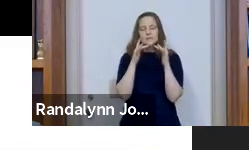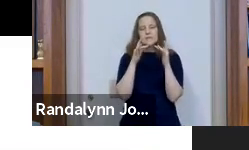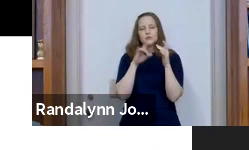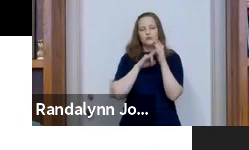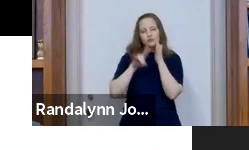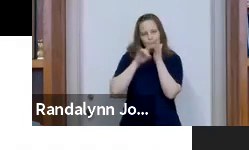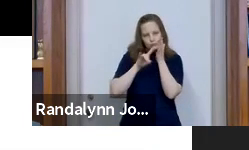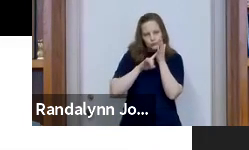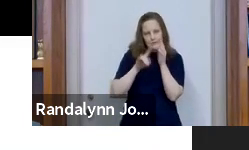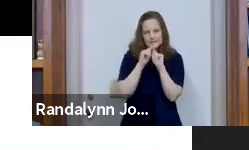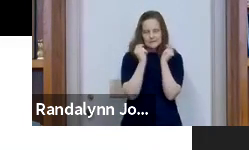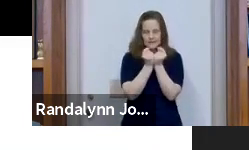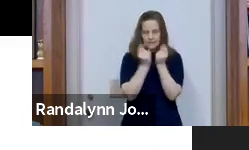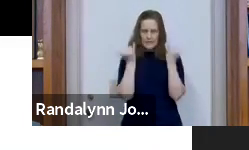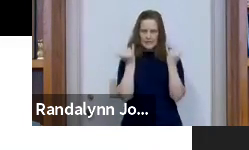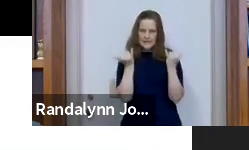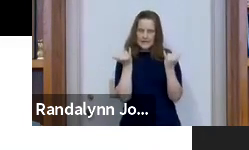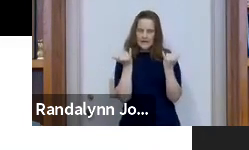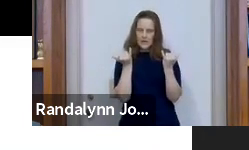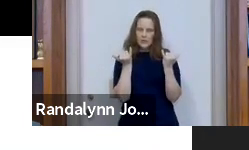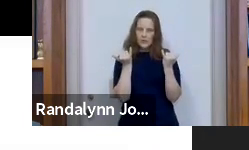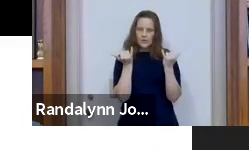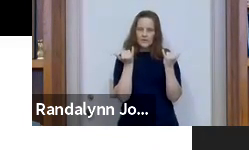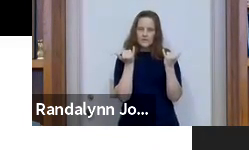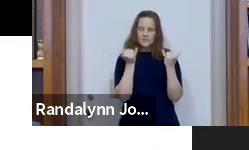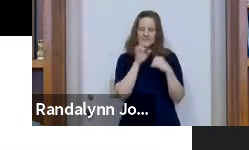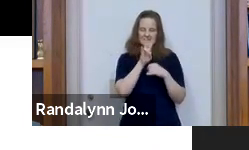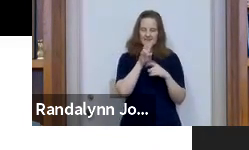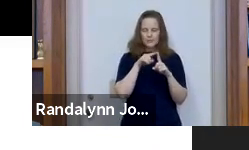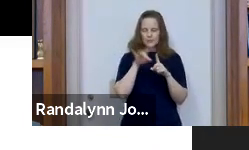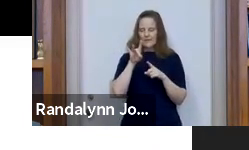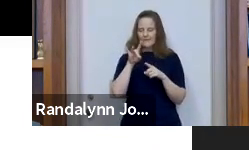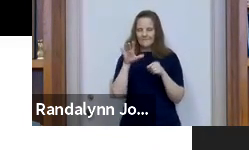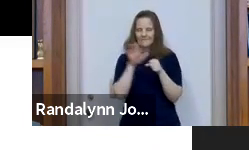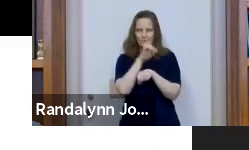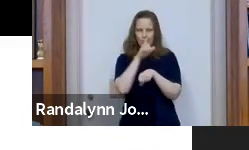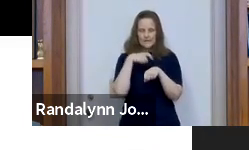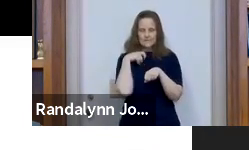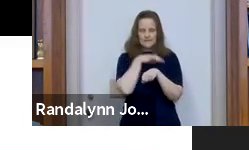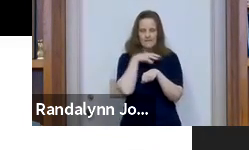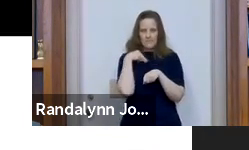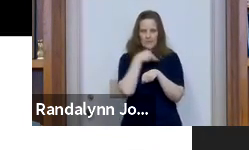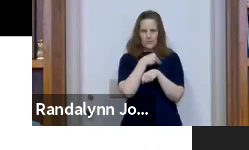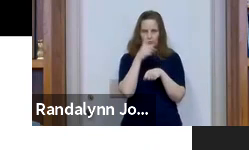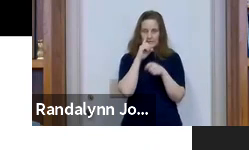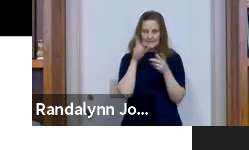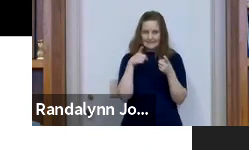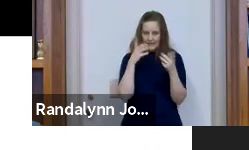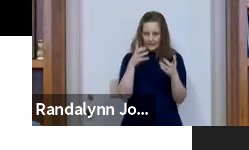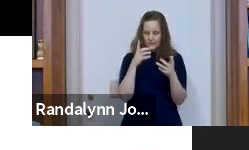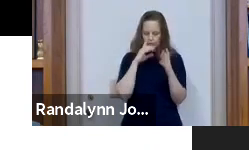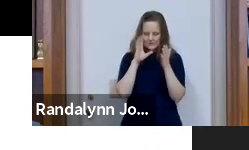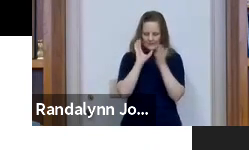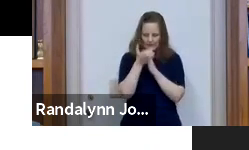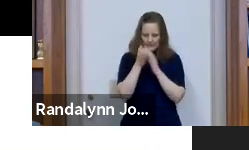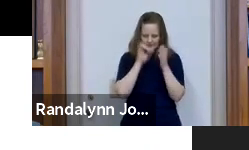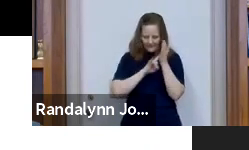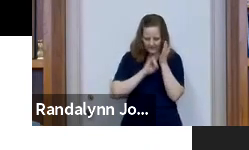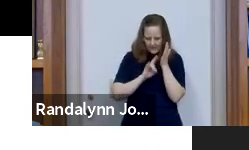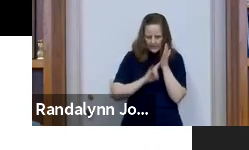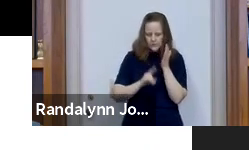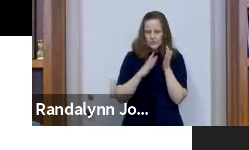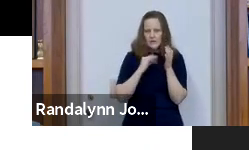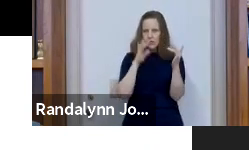now, the contact tracing team consists of about 7 to 8 full-time staff members that are dedicated to doing case investigation and contact